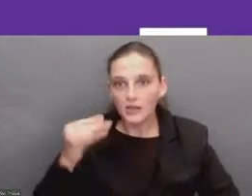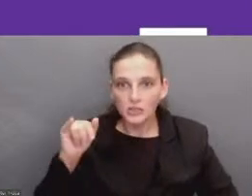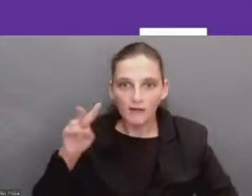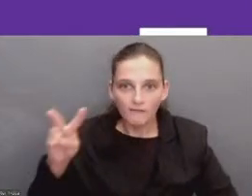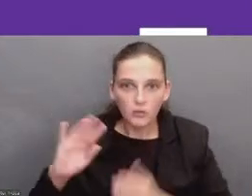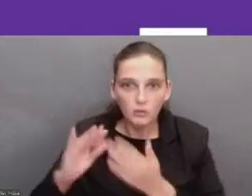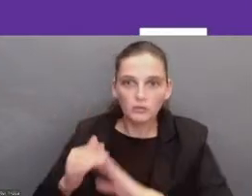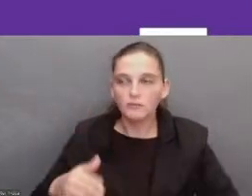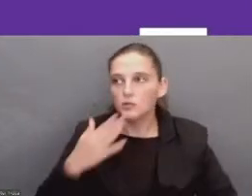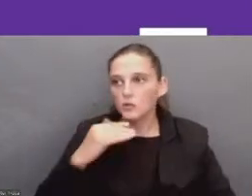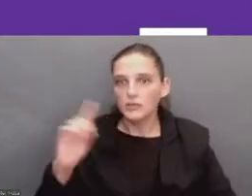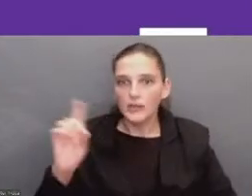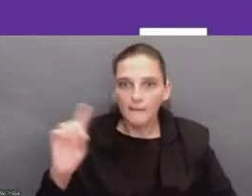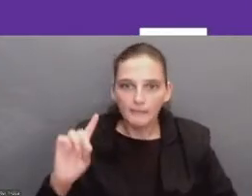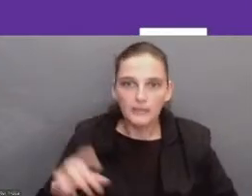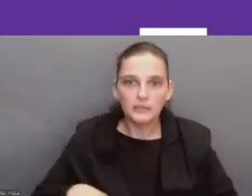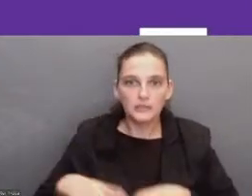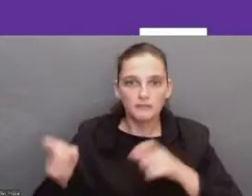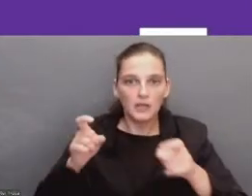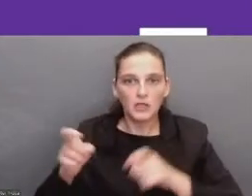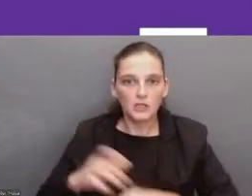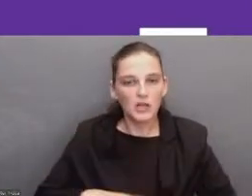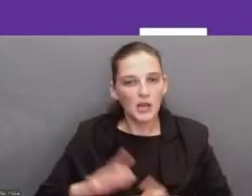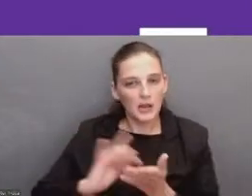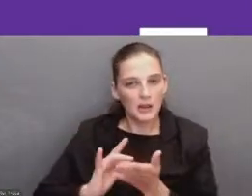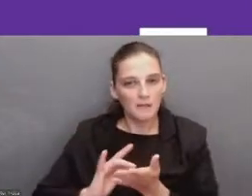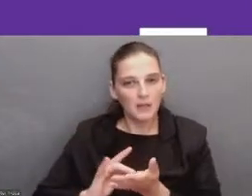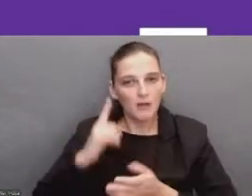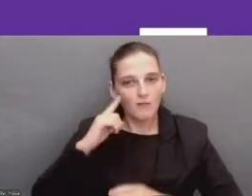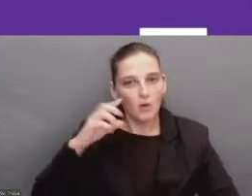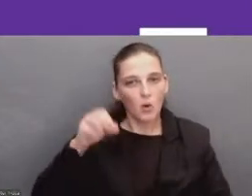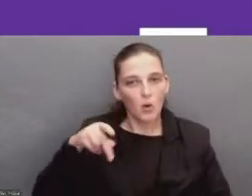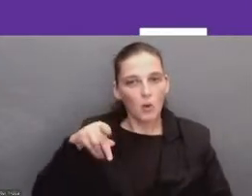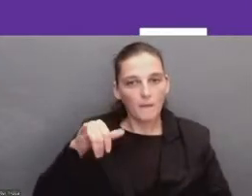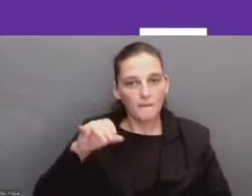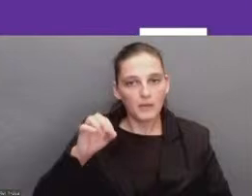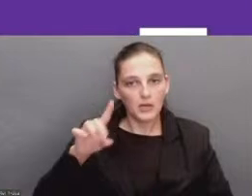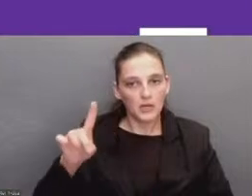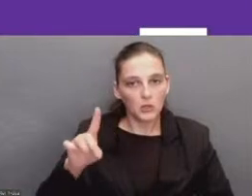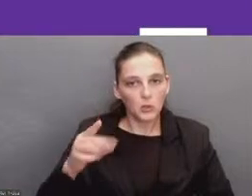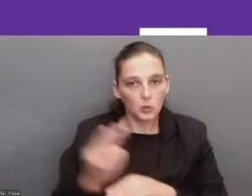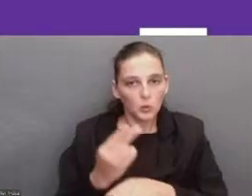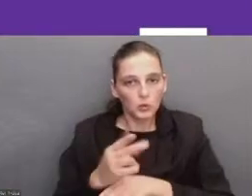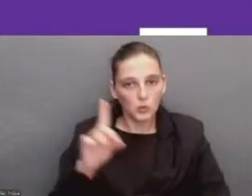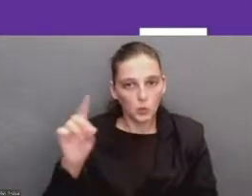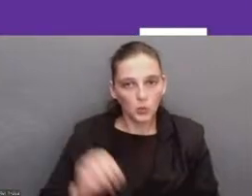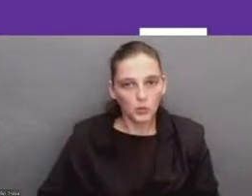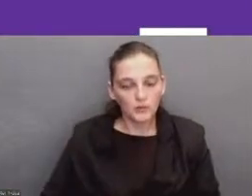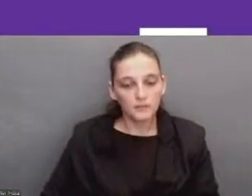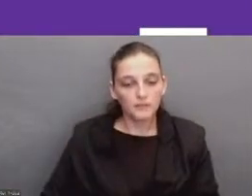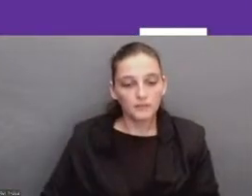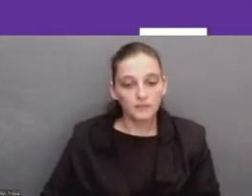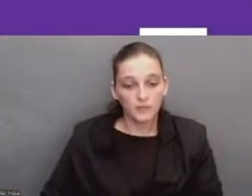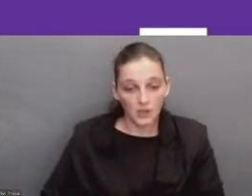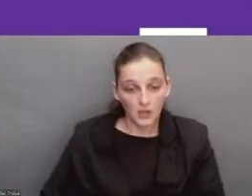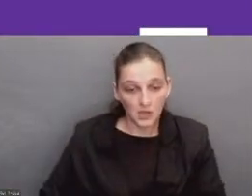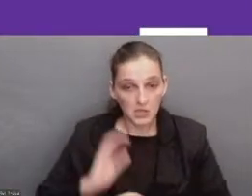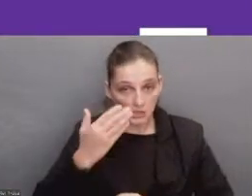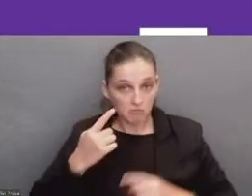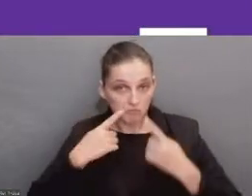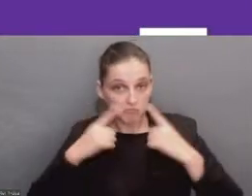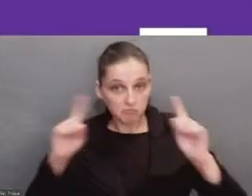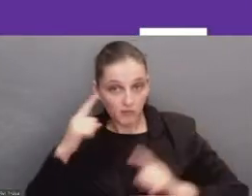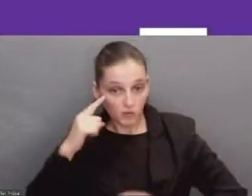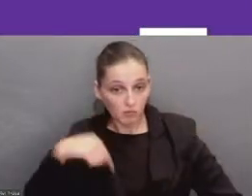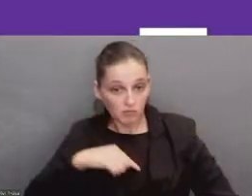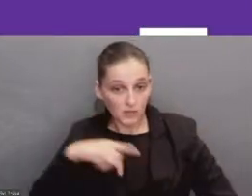diabetes management, and medications for opiate use disorder. What has worked well at Parkland, in addition to